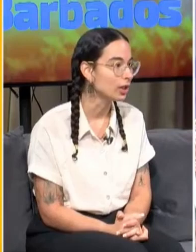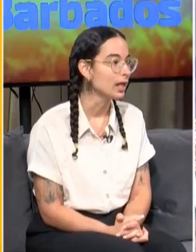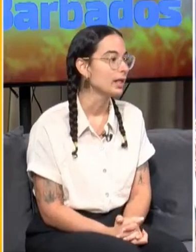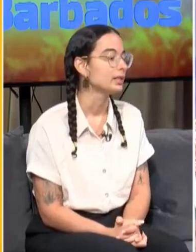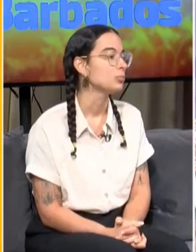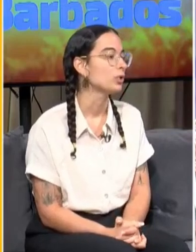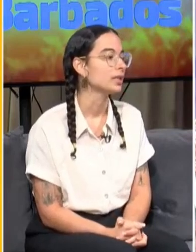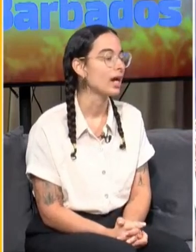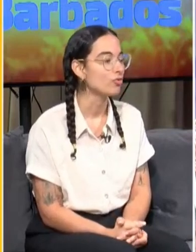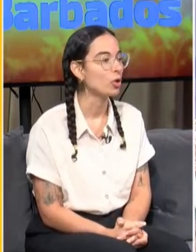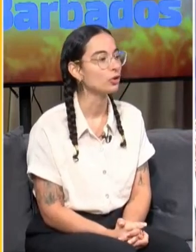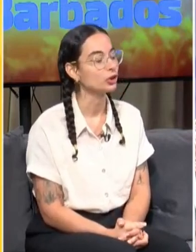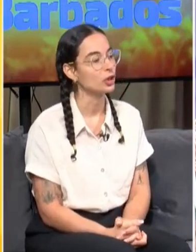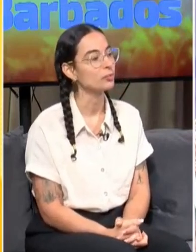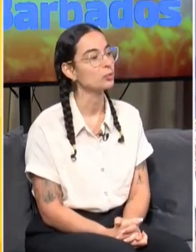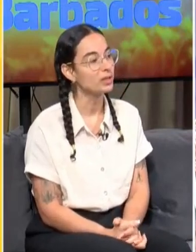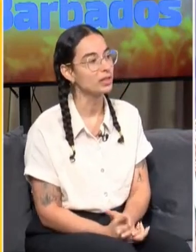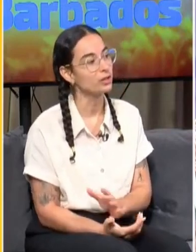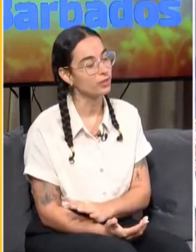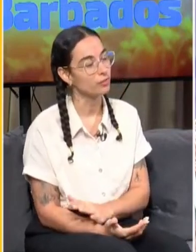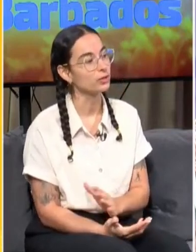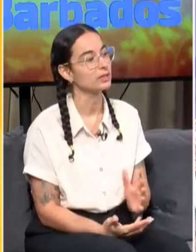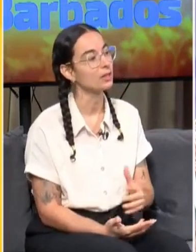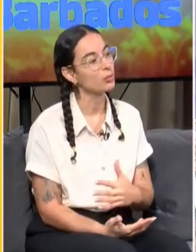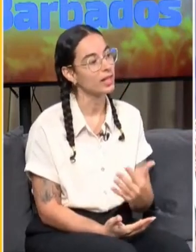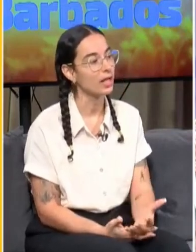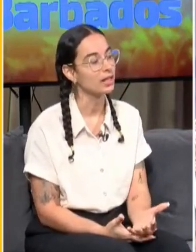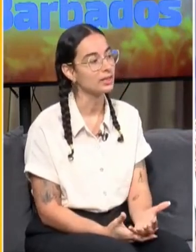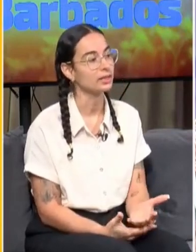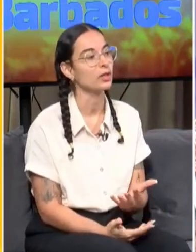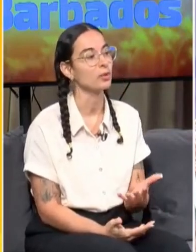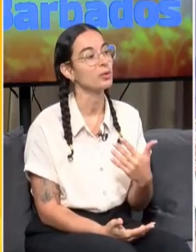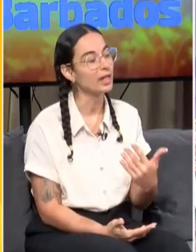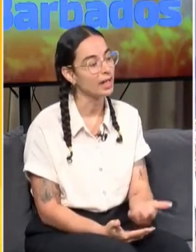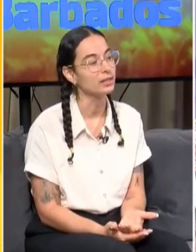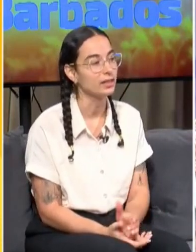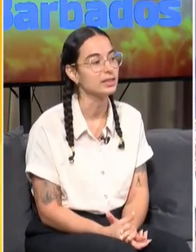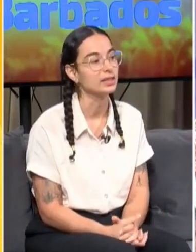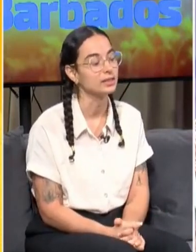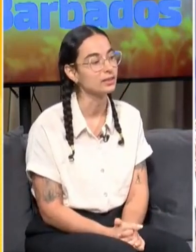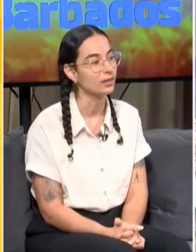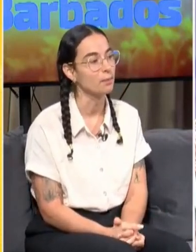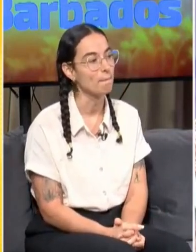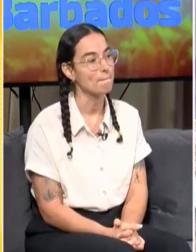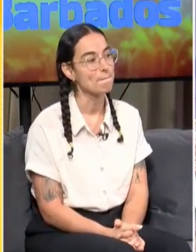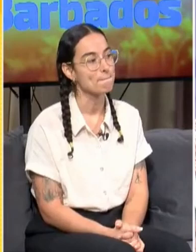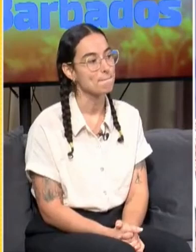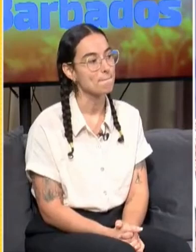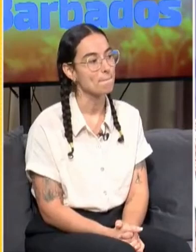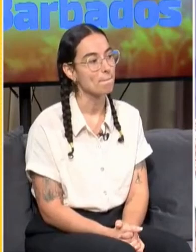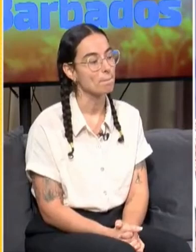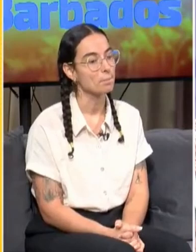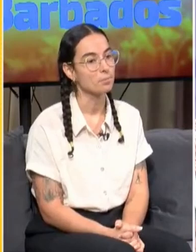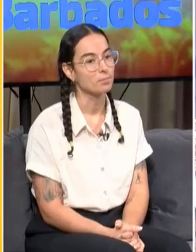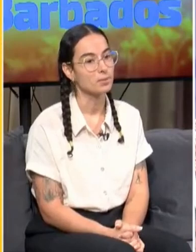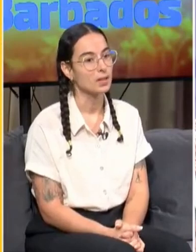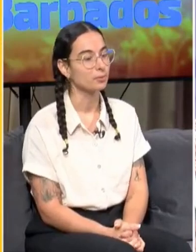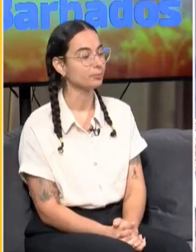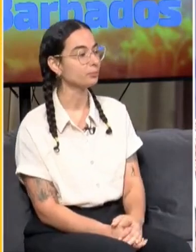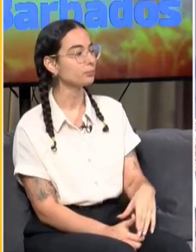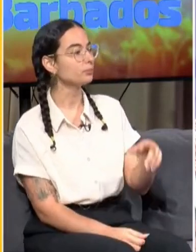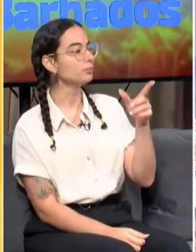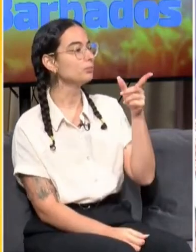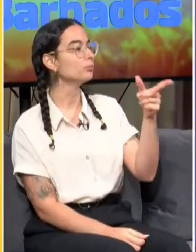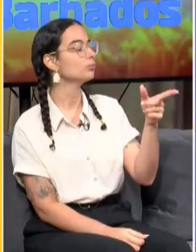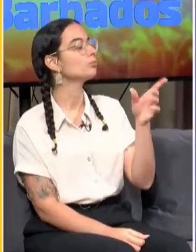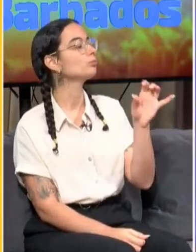partner. It's important to have partnerships with the hearing folks and with allies, so that way we can get these things done. All right, have you ever come up with